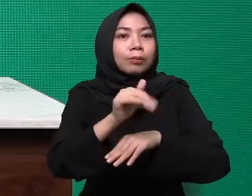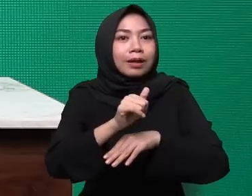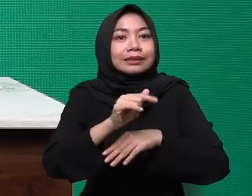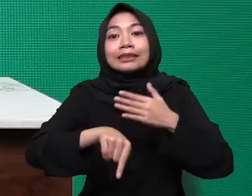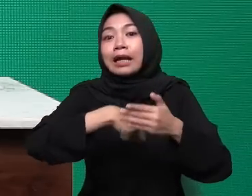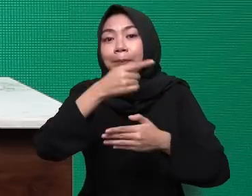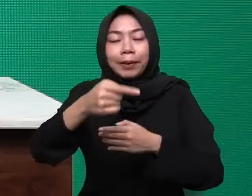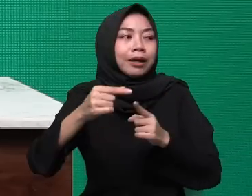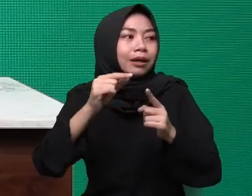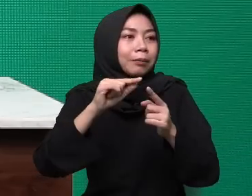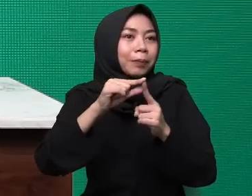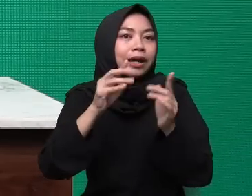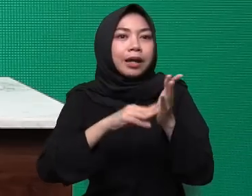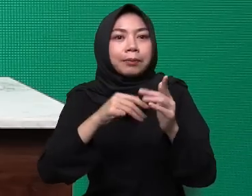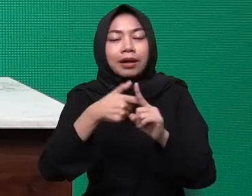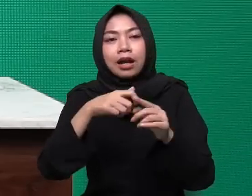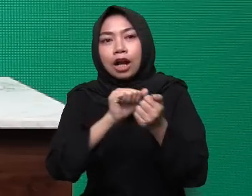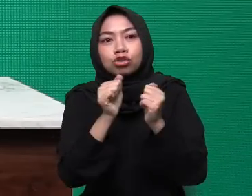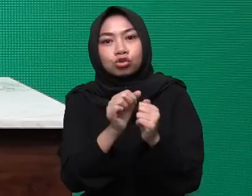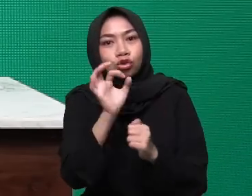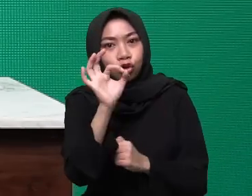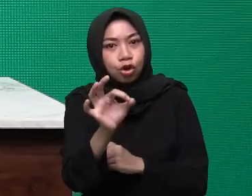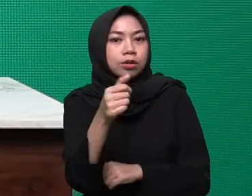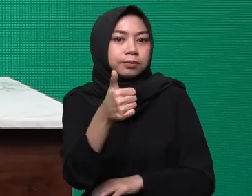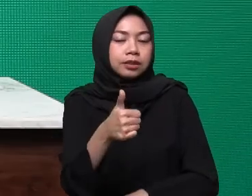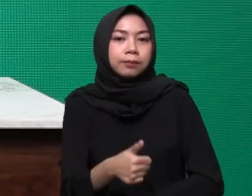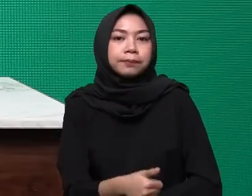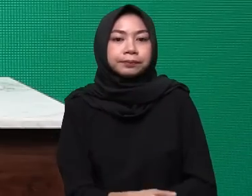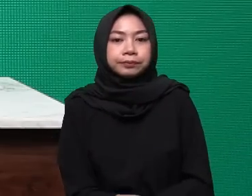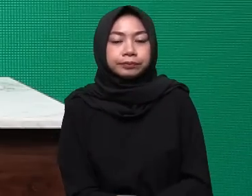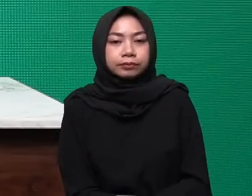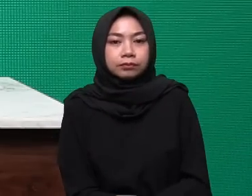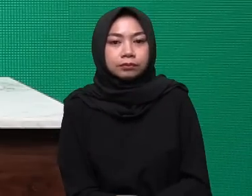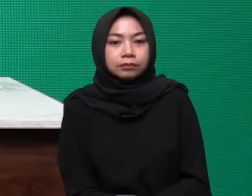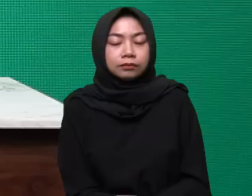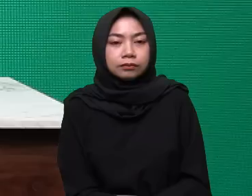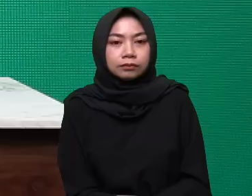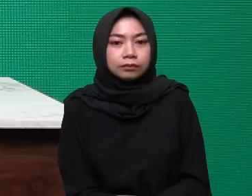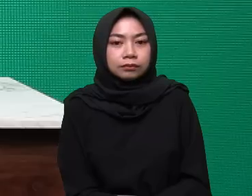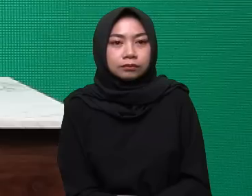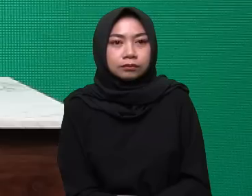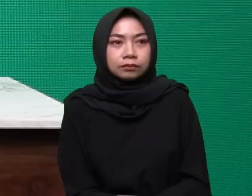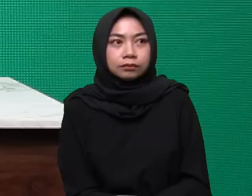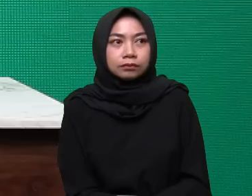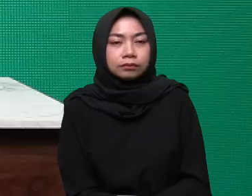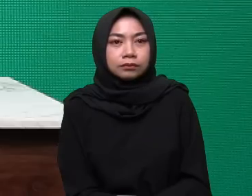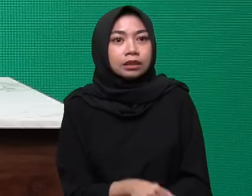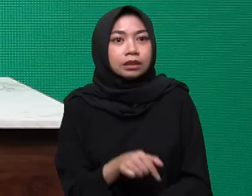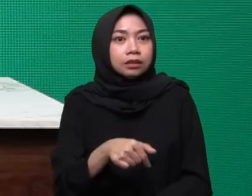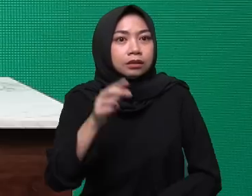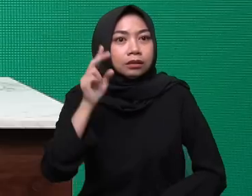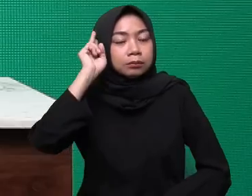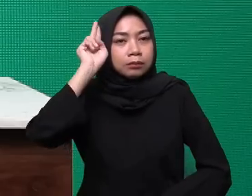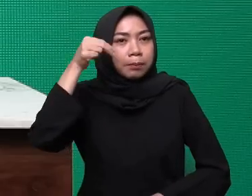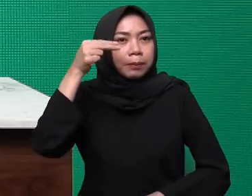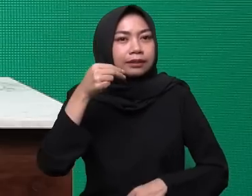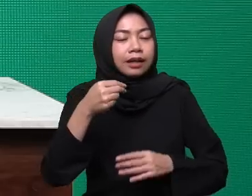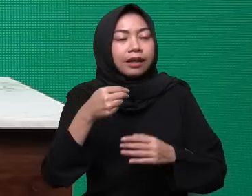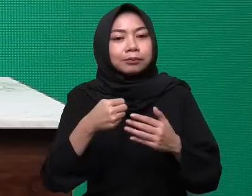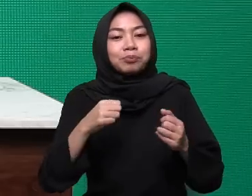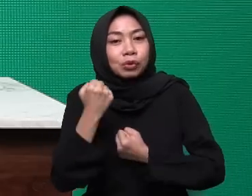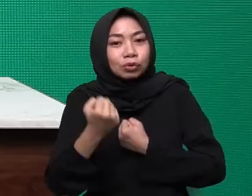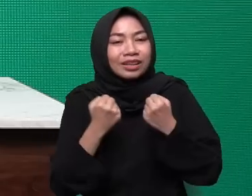recovered completely from the spread of the FMD. In addition, the government of Indonesia tries to be as transparent